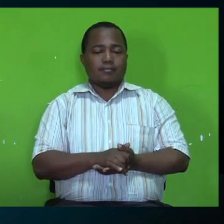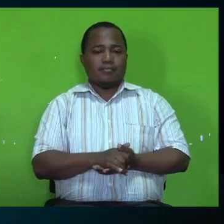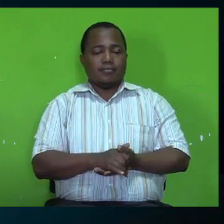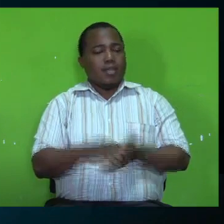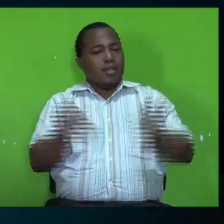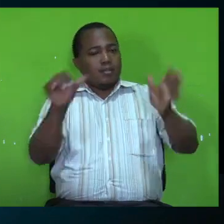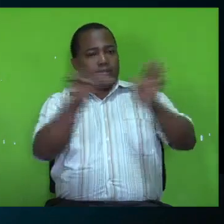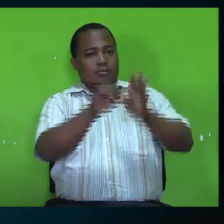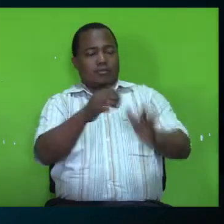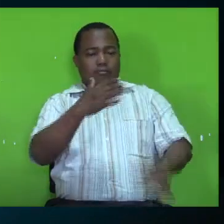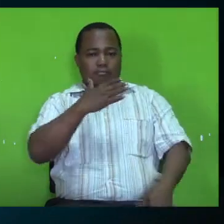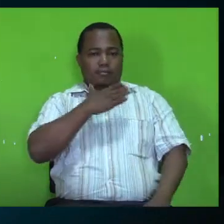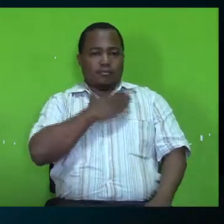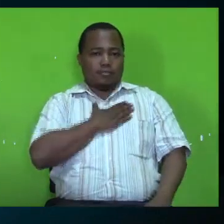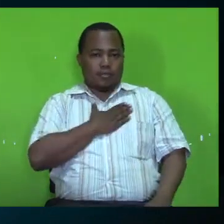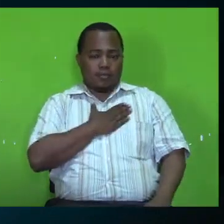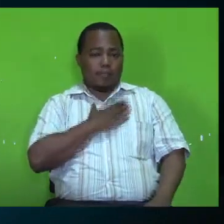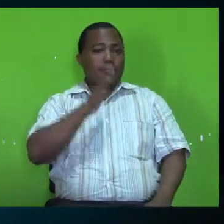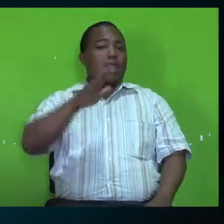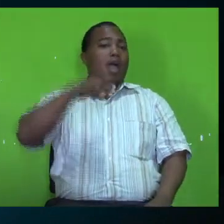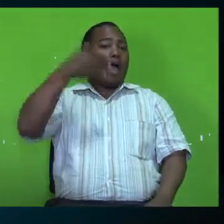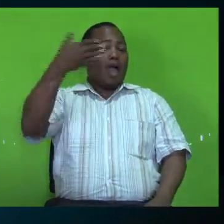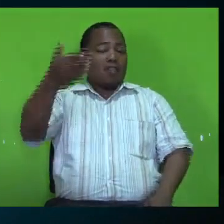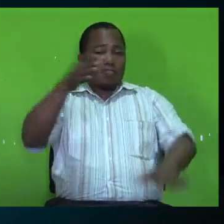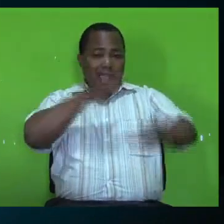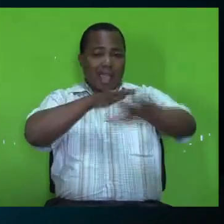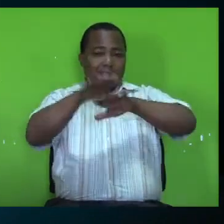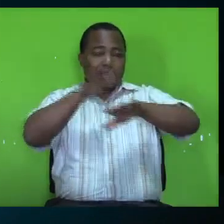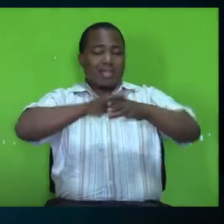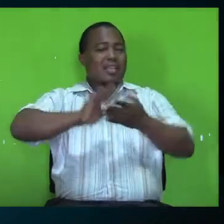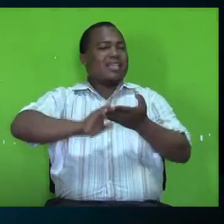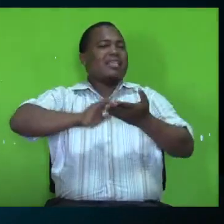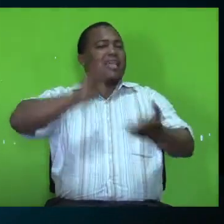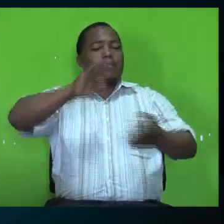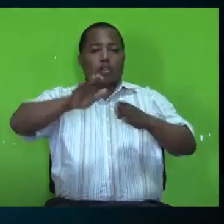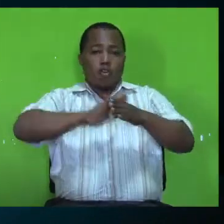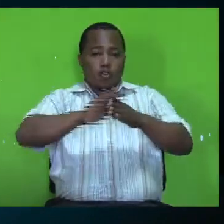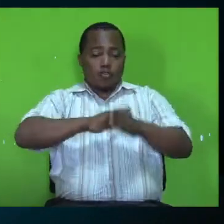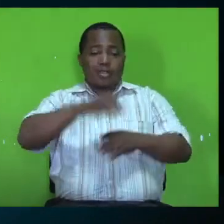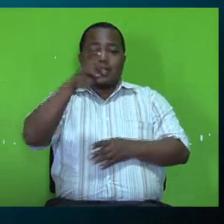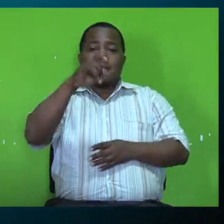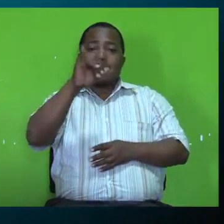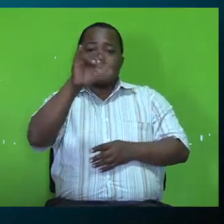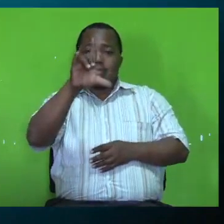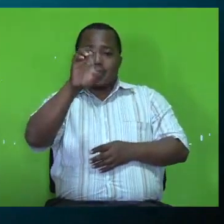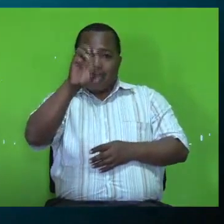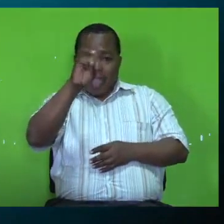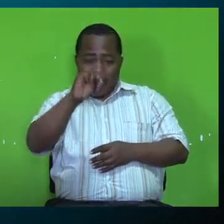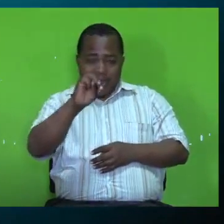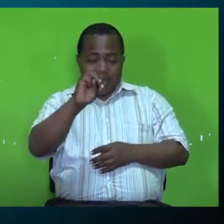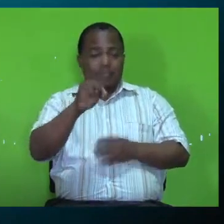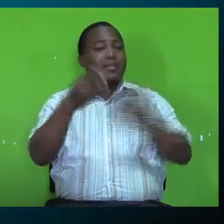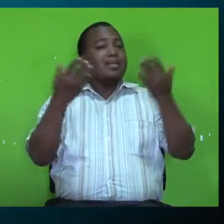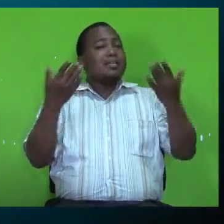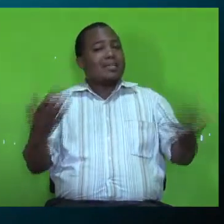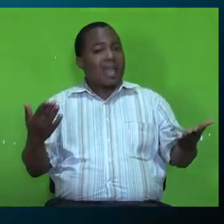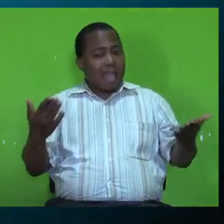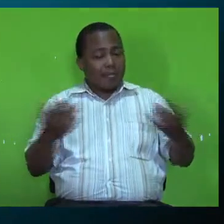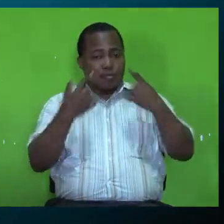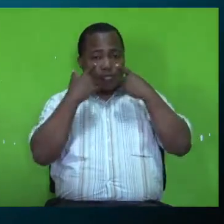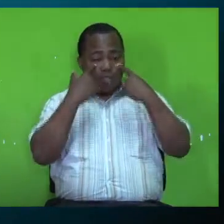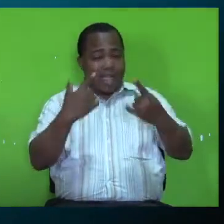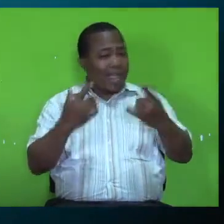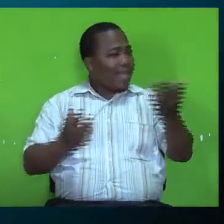My dears, after explaining more concern with xylem tissue, now let's